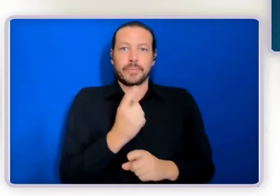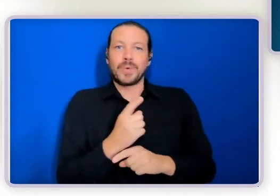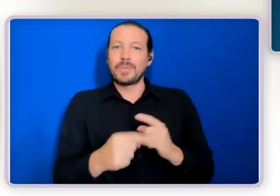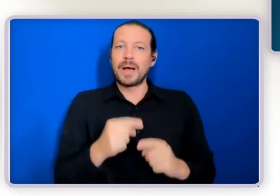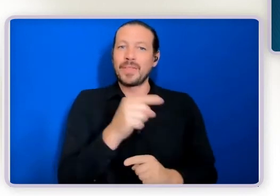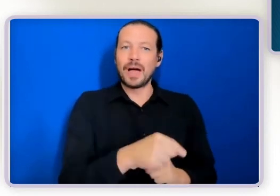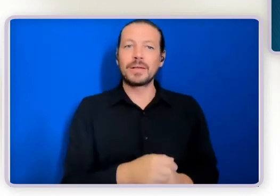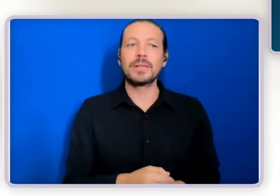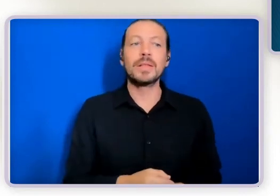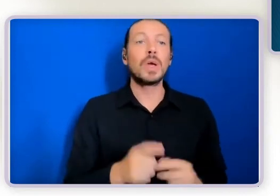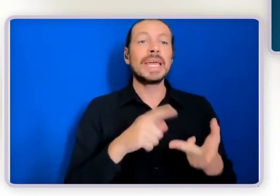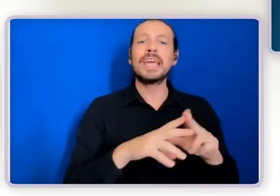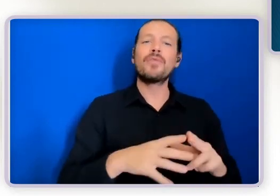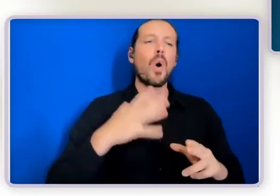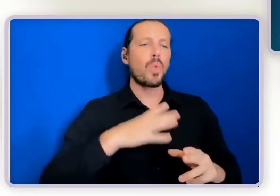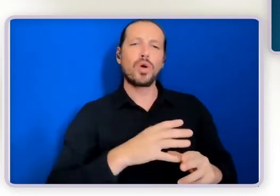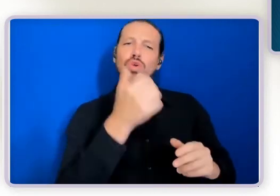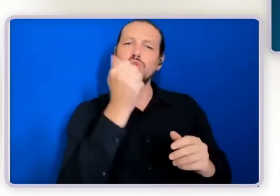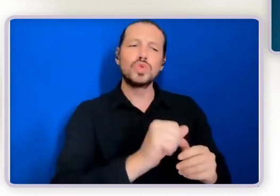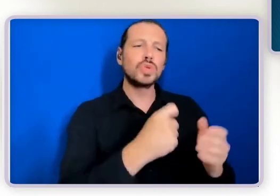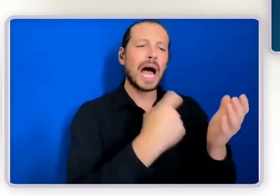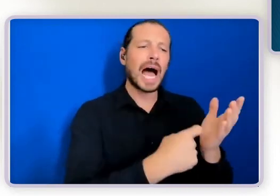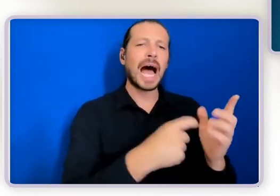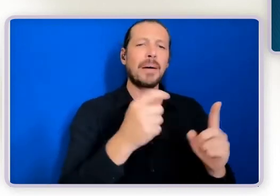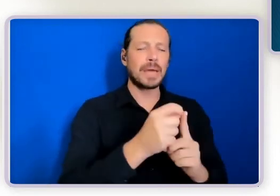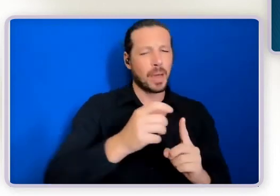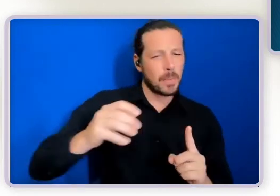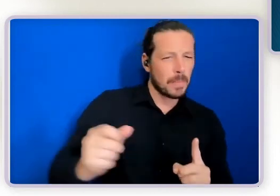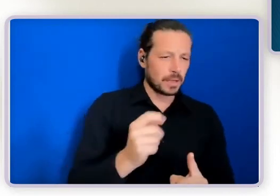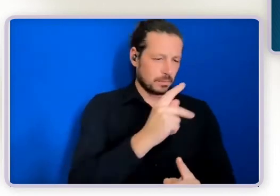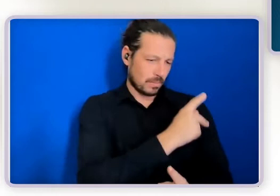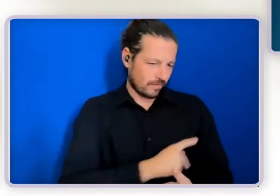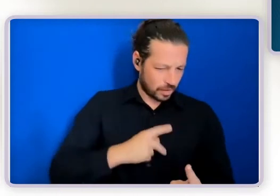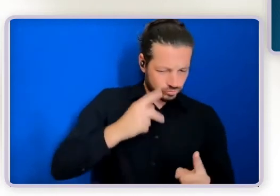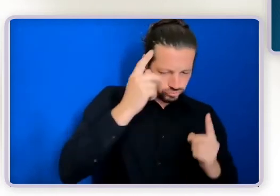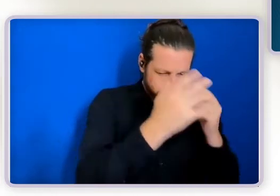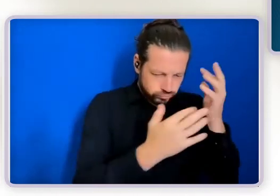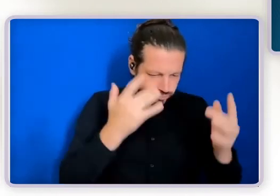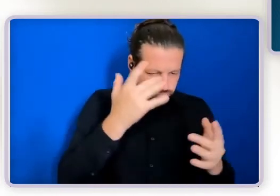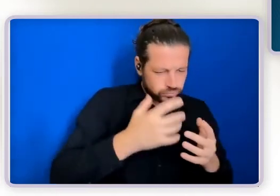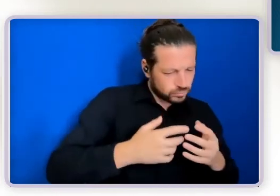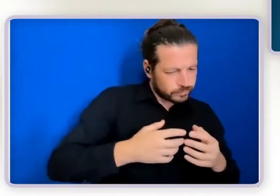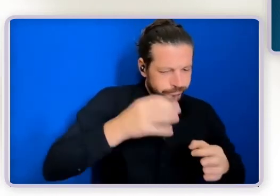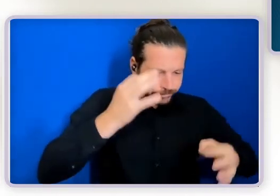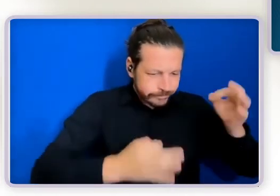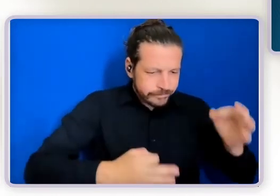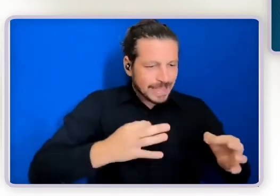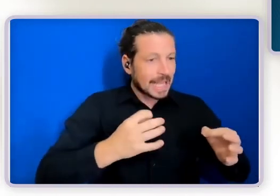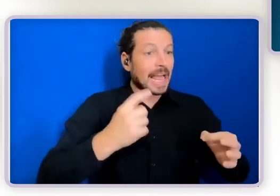clinical and ethical consideration, taking into account a person's human rights and the right